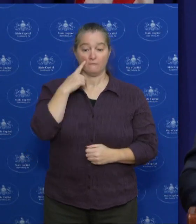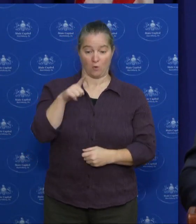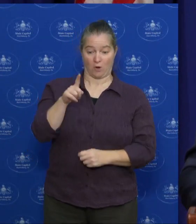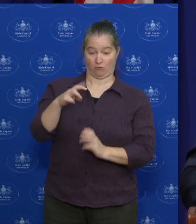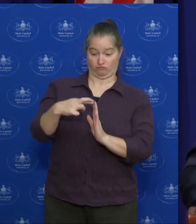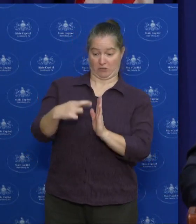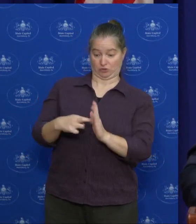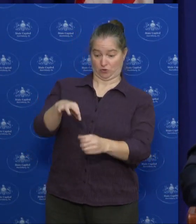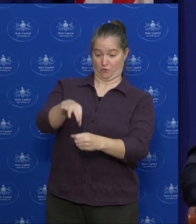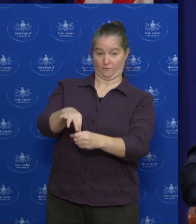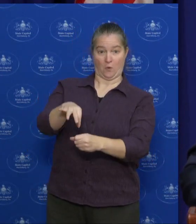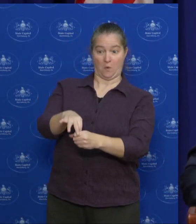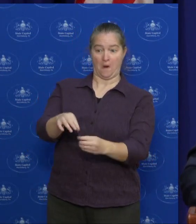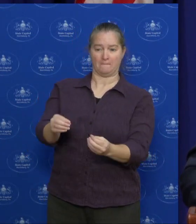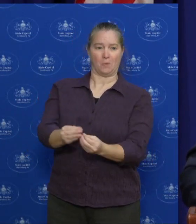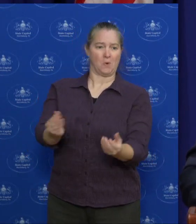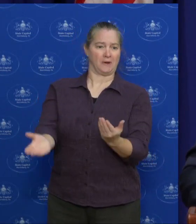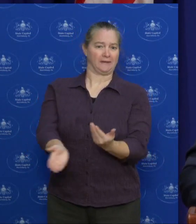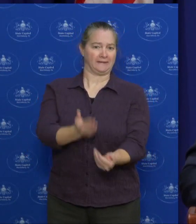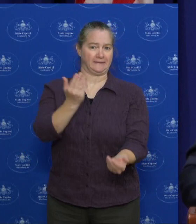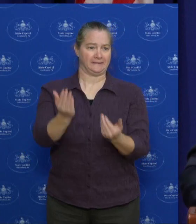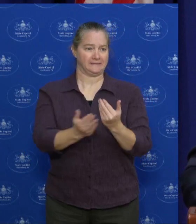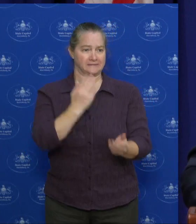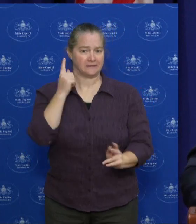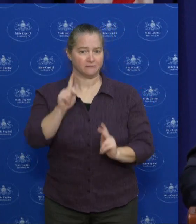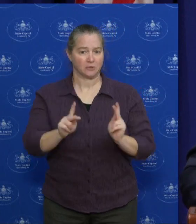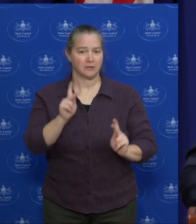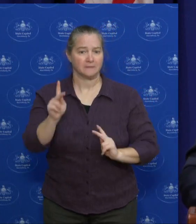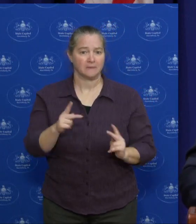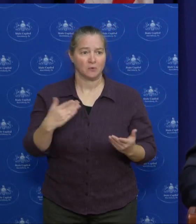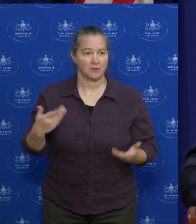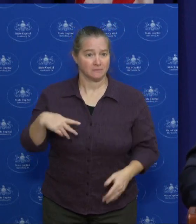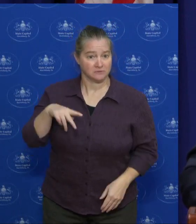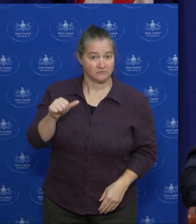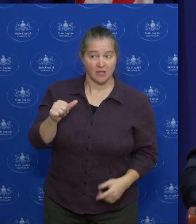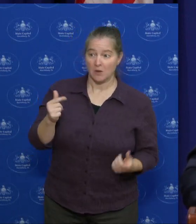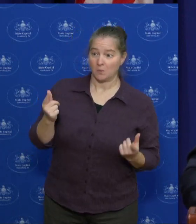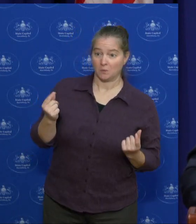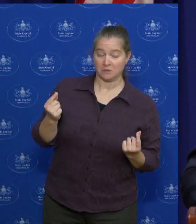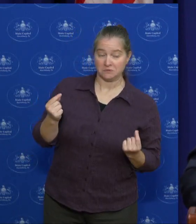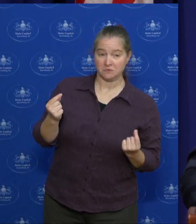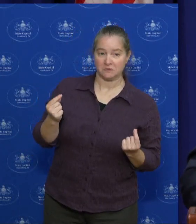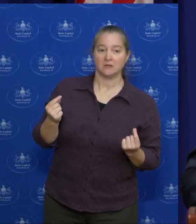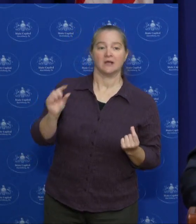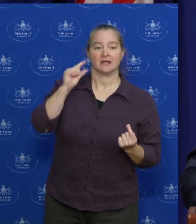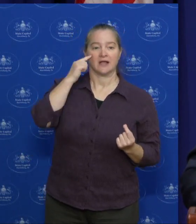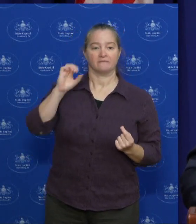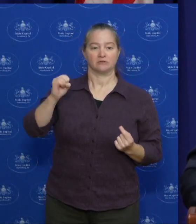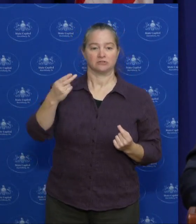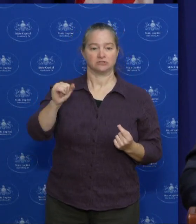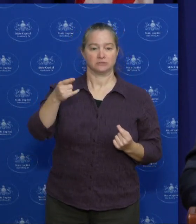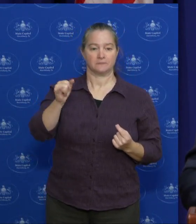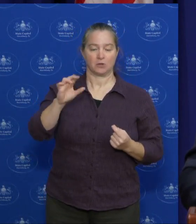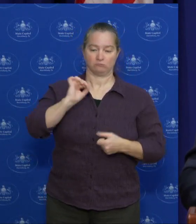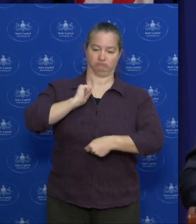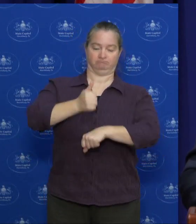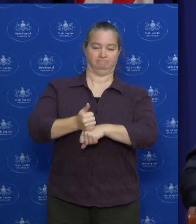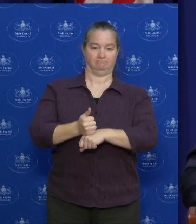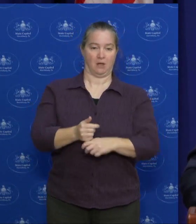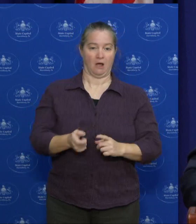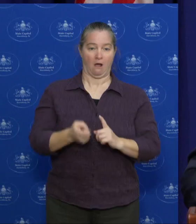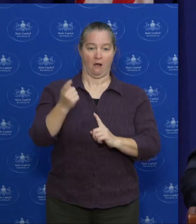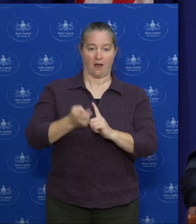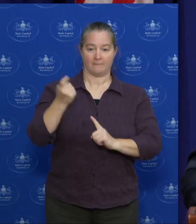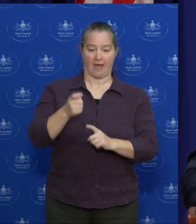accessible to eligible Pennsylvanians, the Shapiro administration implemented automatic voter registration 1